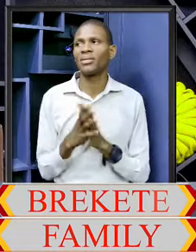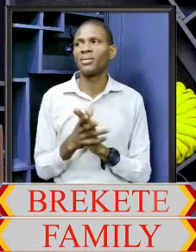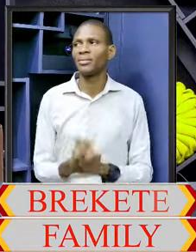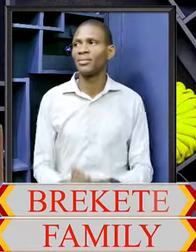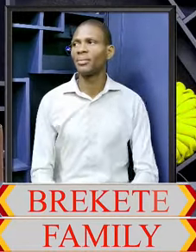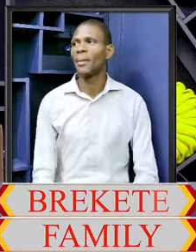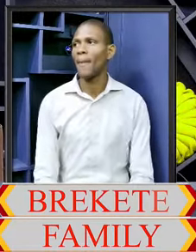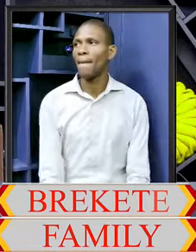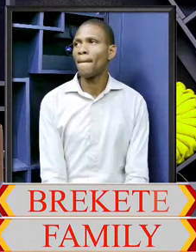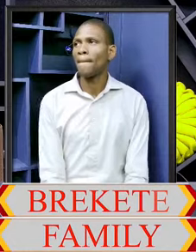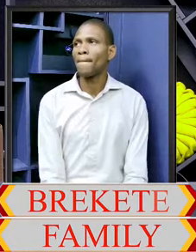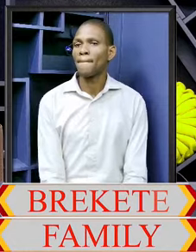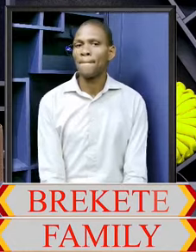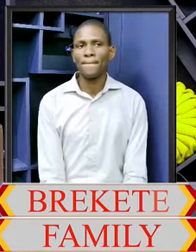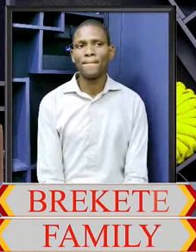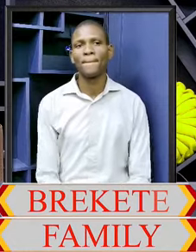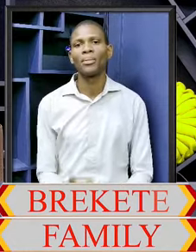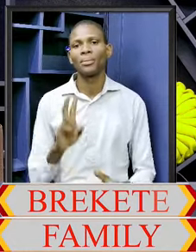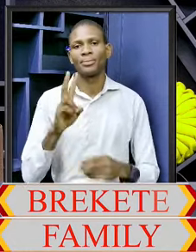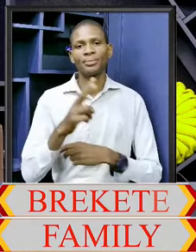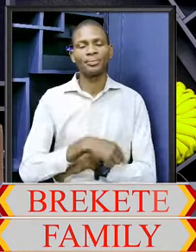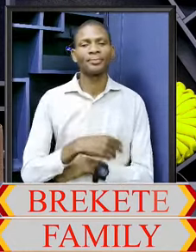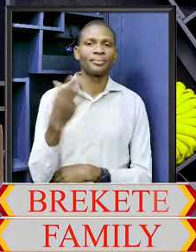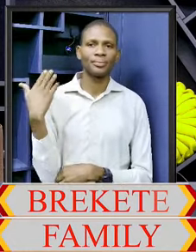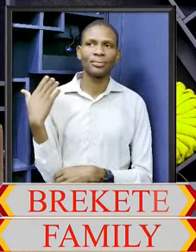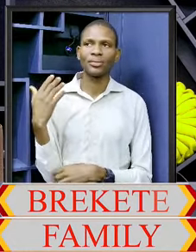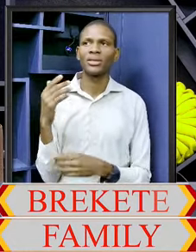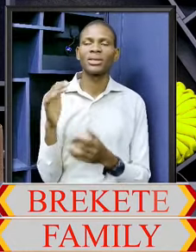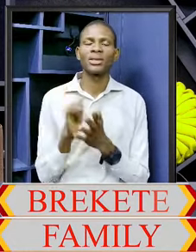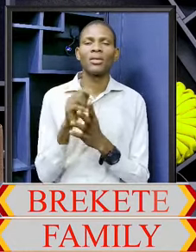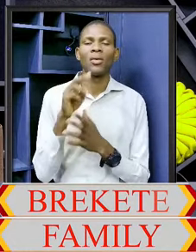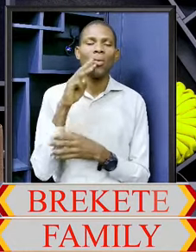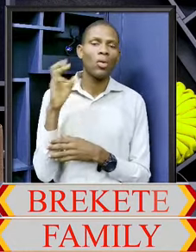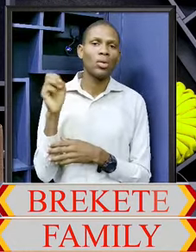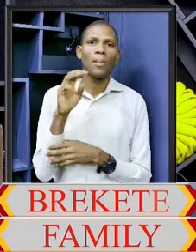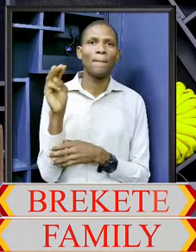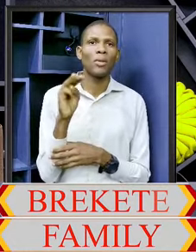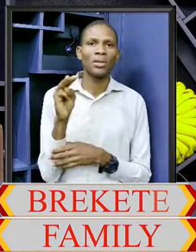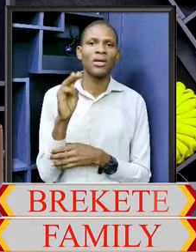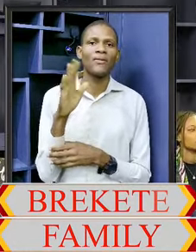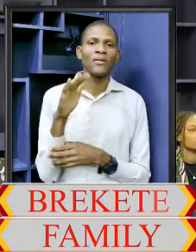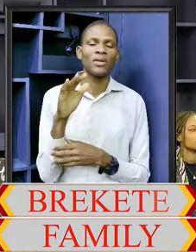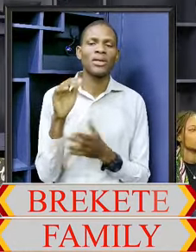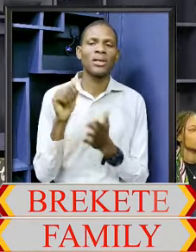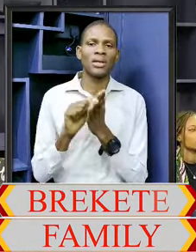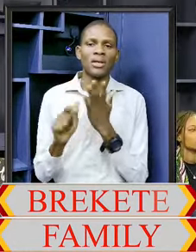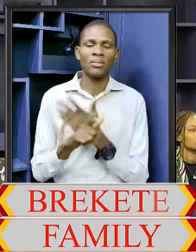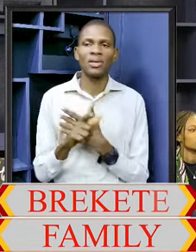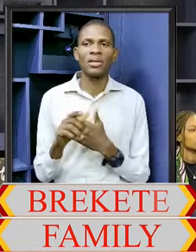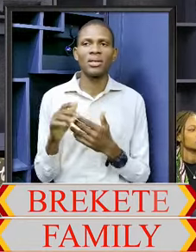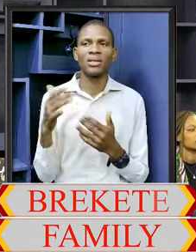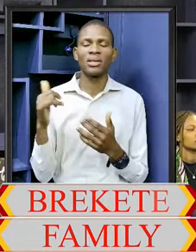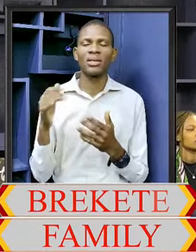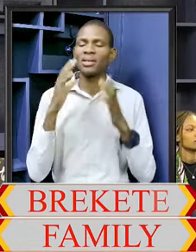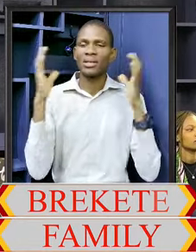world. So 2 days ago, will be Monday, 15th April. Now, so they celebrate us across